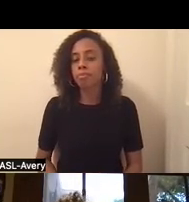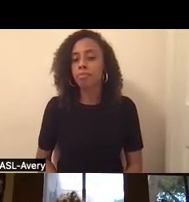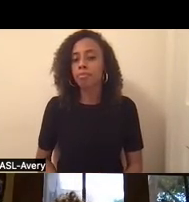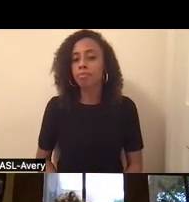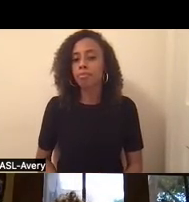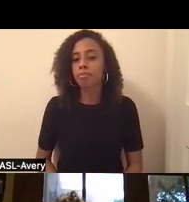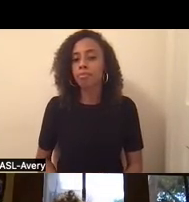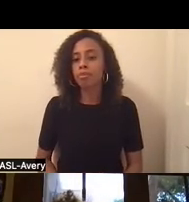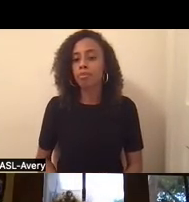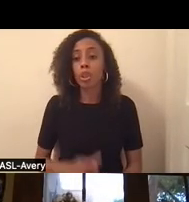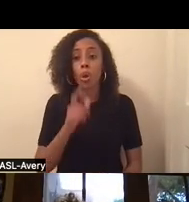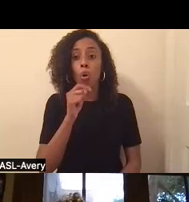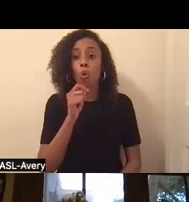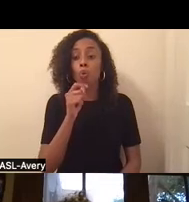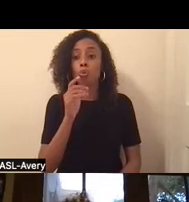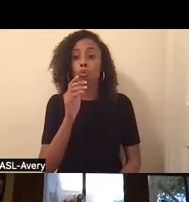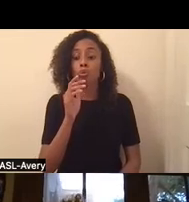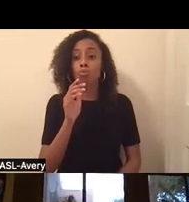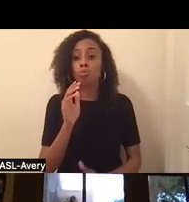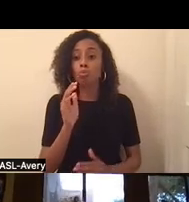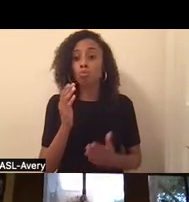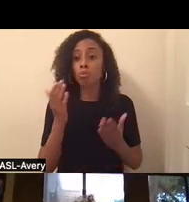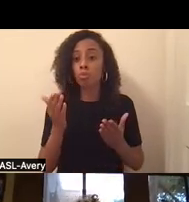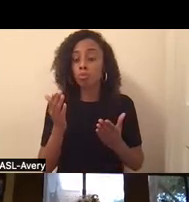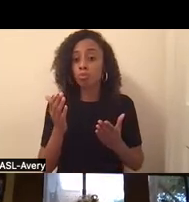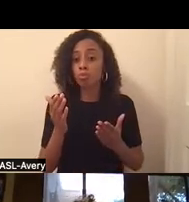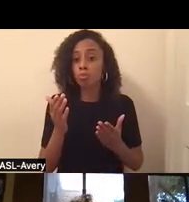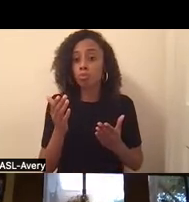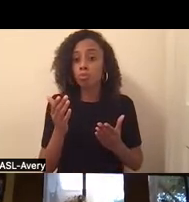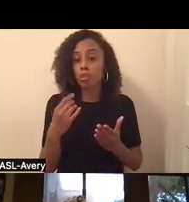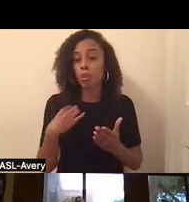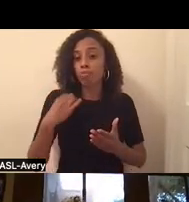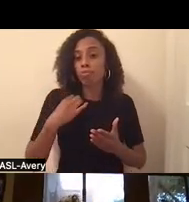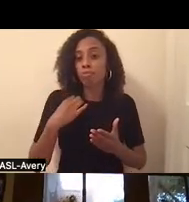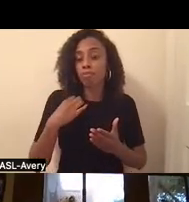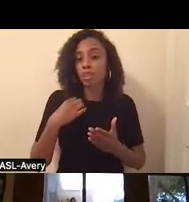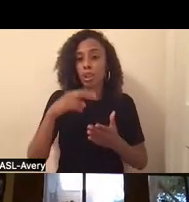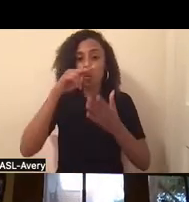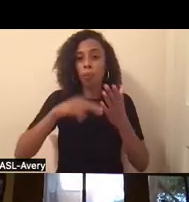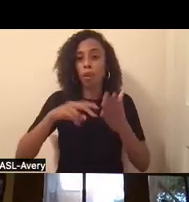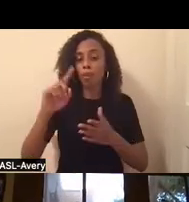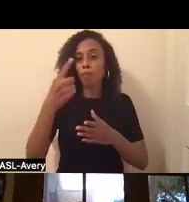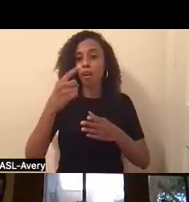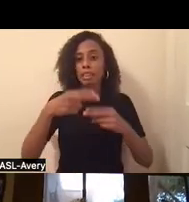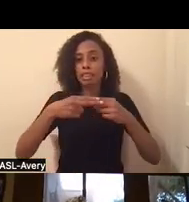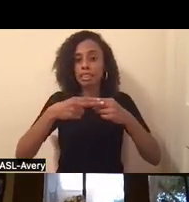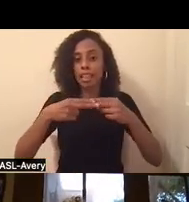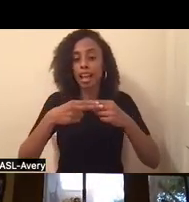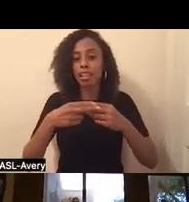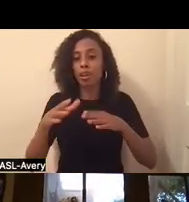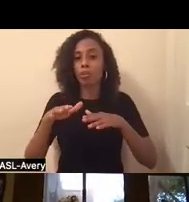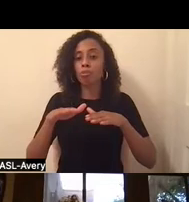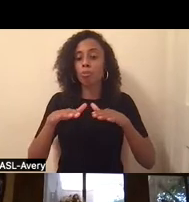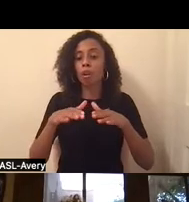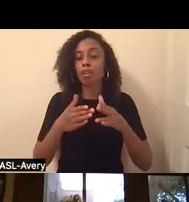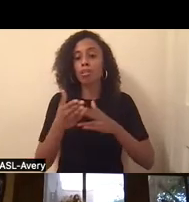Who would be willing to walk us through? Who would be willing to read the first slide and walk us through our breaths